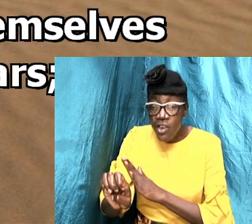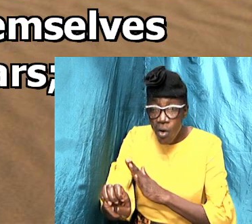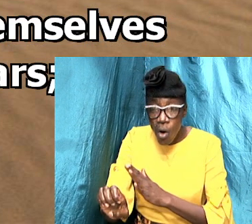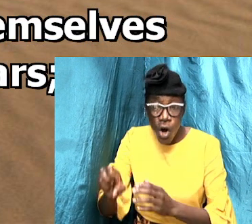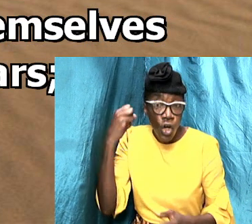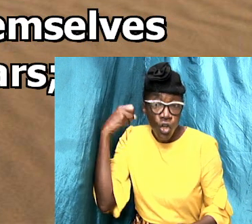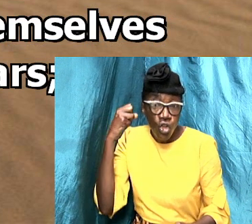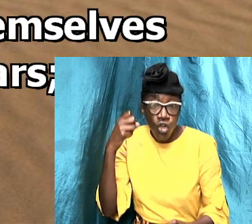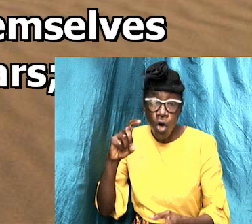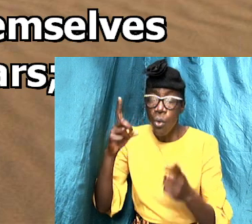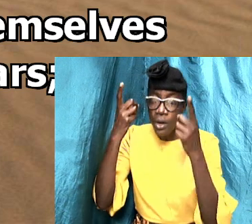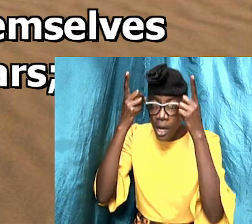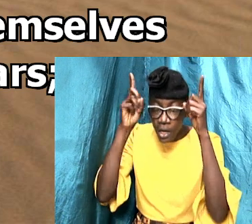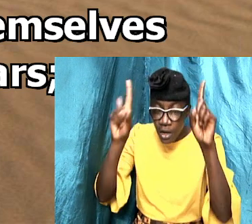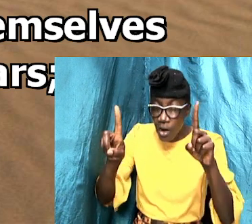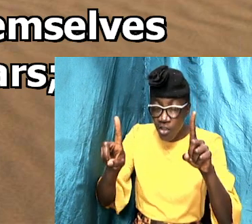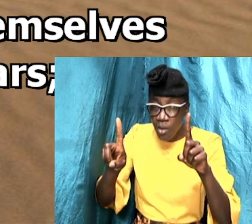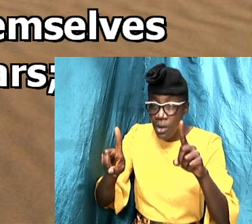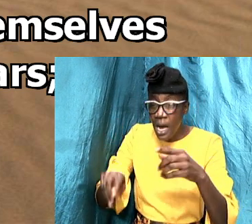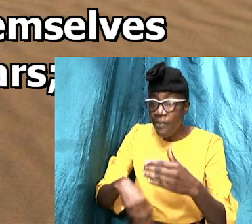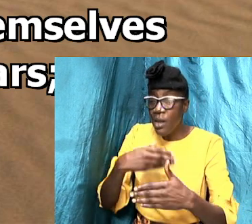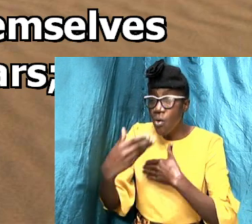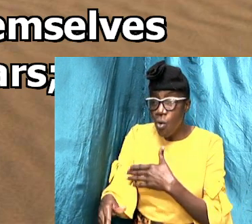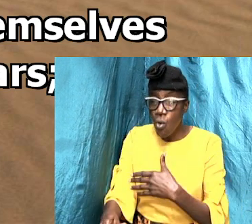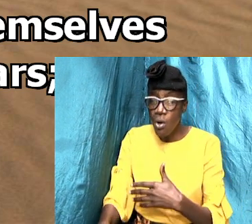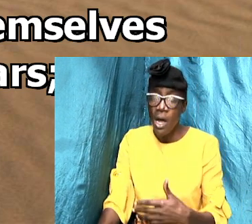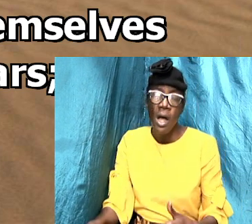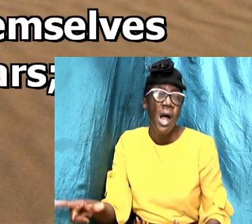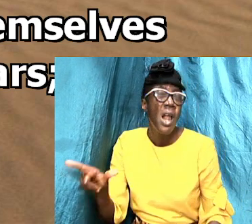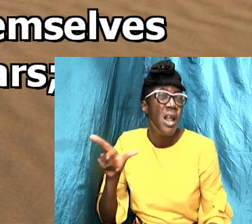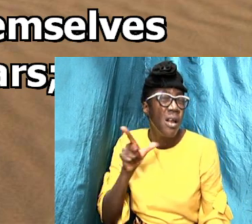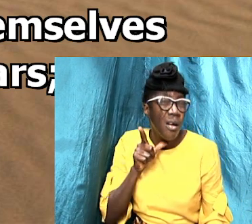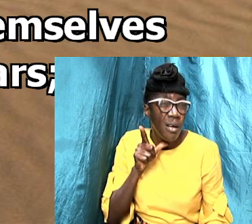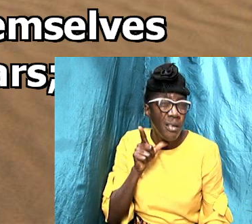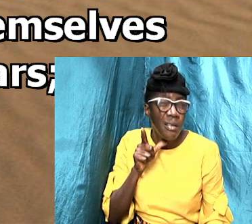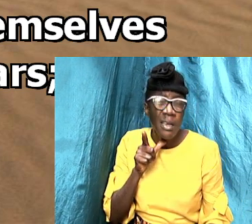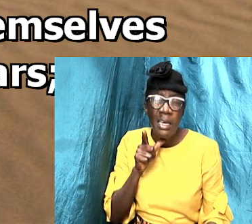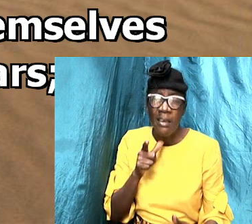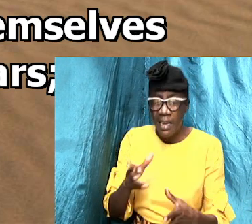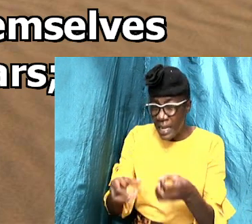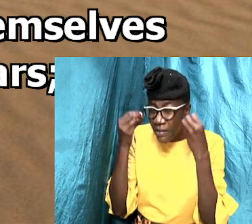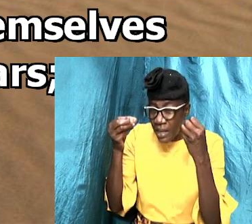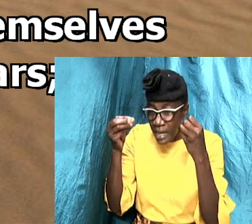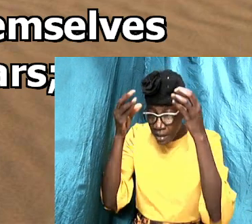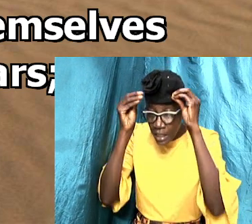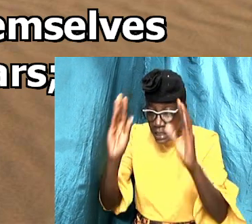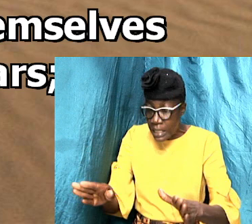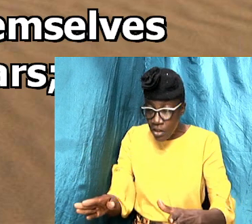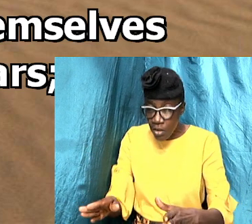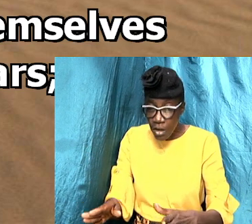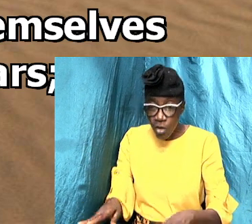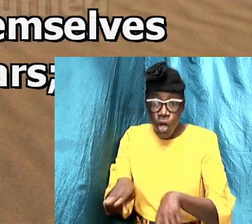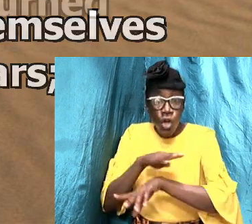but after their own lusts shall they heed to themselves teachers having itching ears,